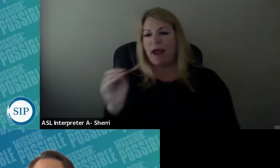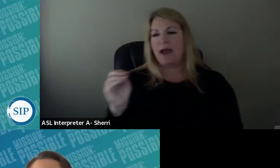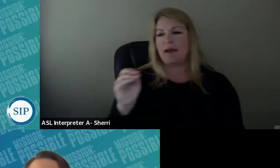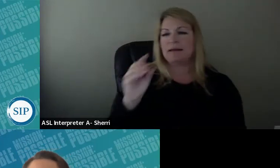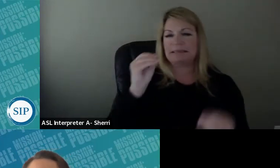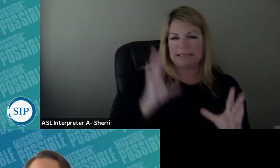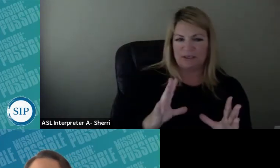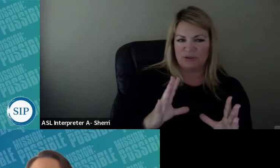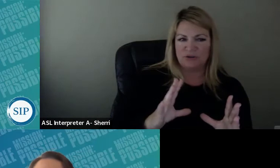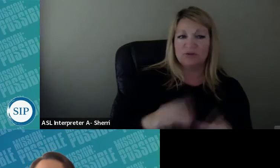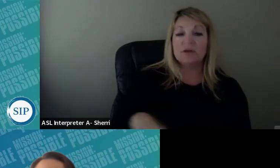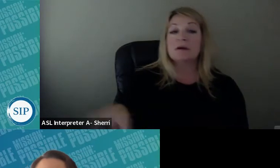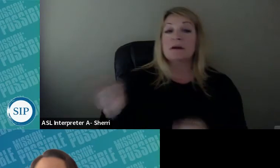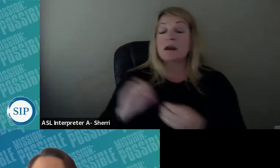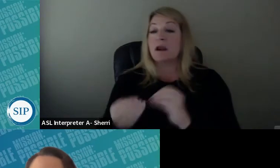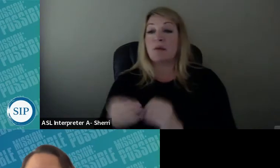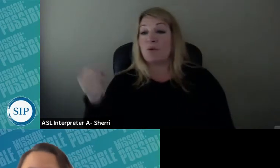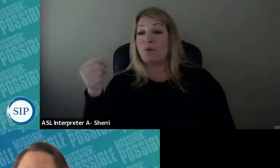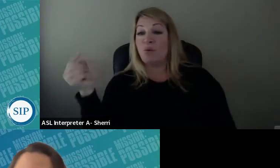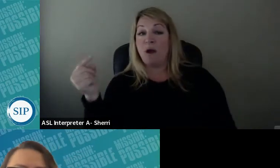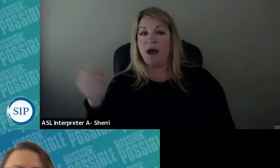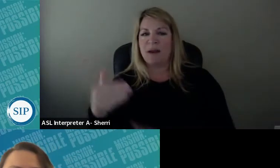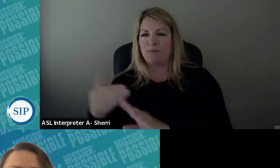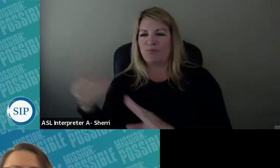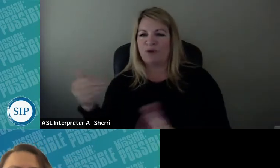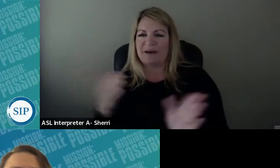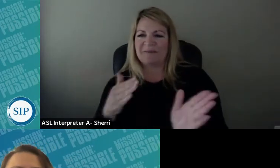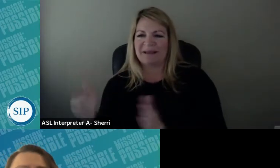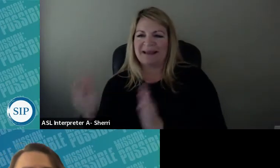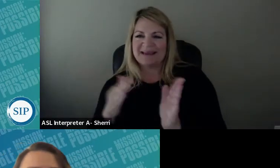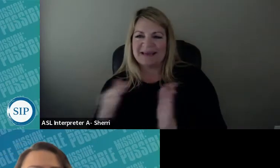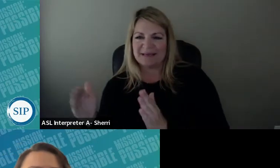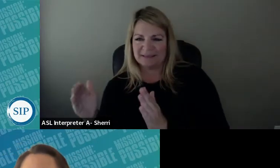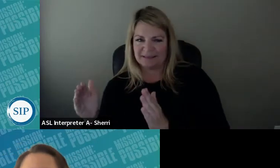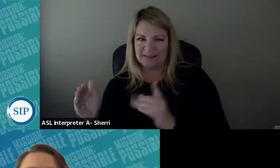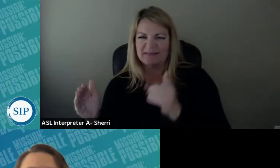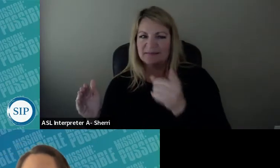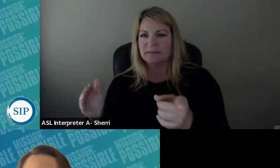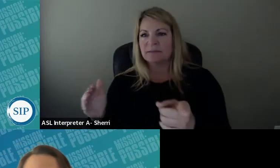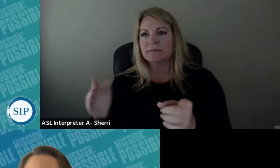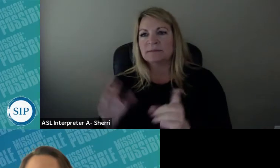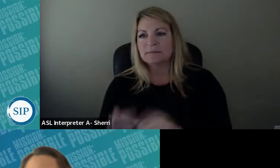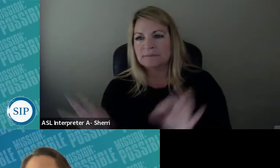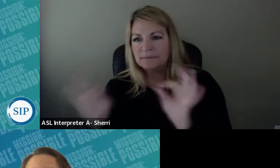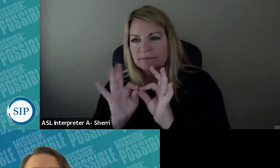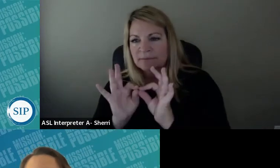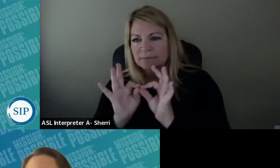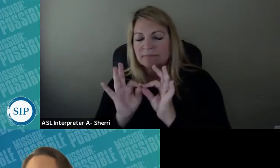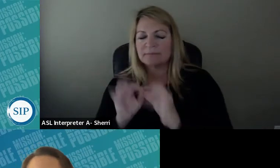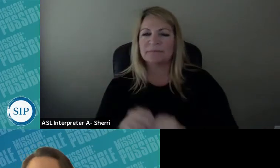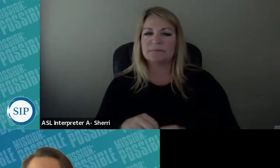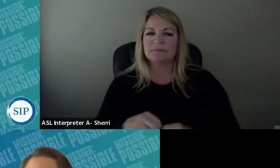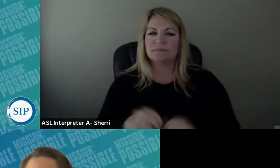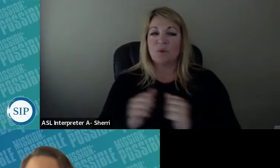our critical factor number 1 is pre-planning. This is really, really important. Without